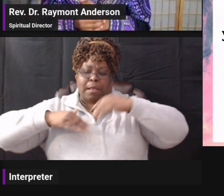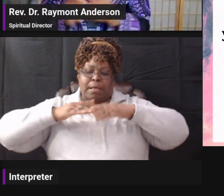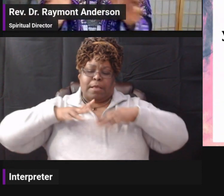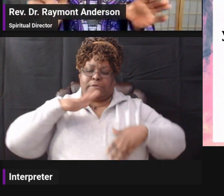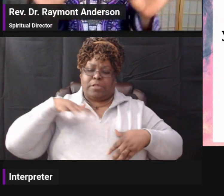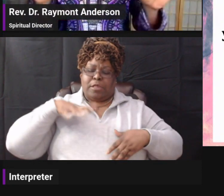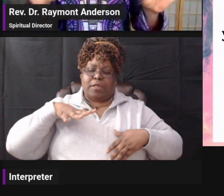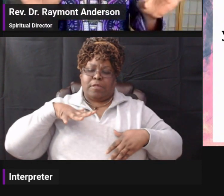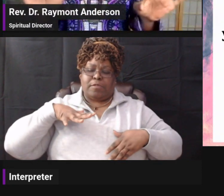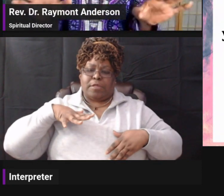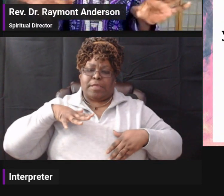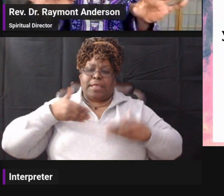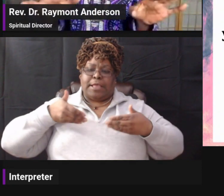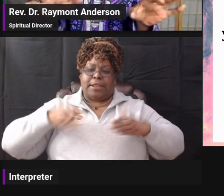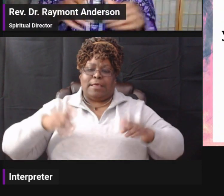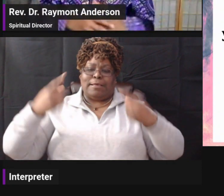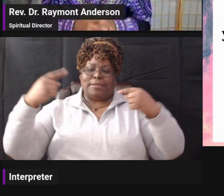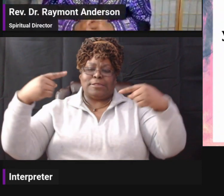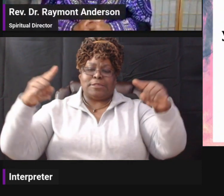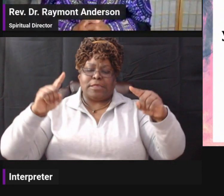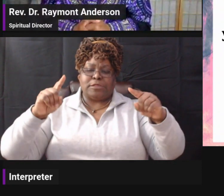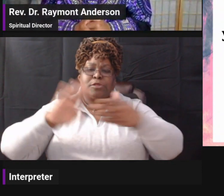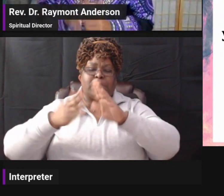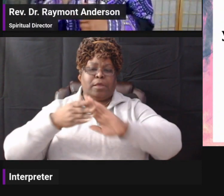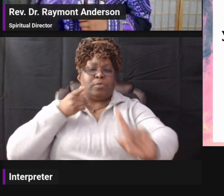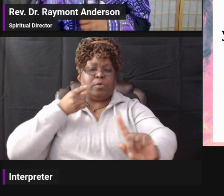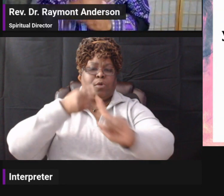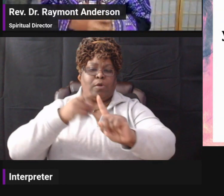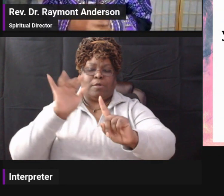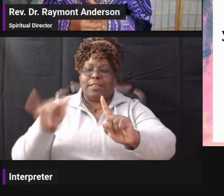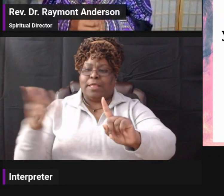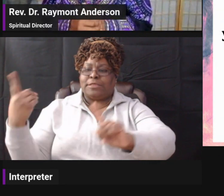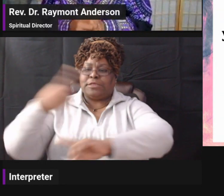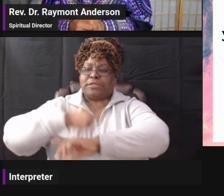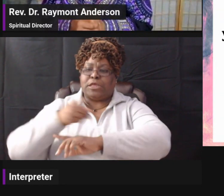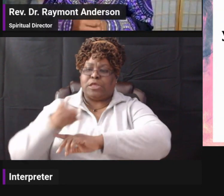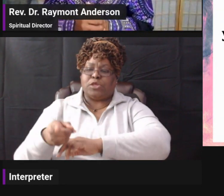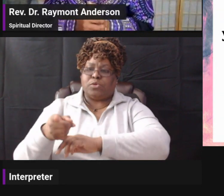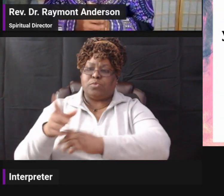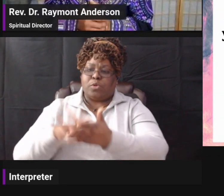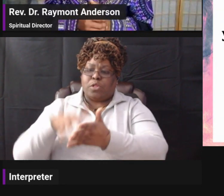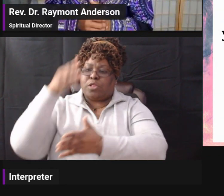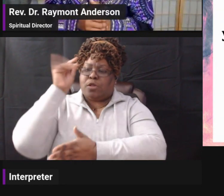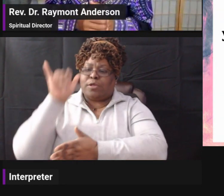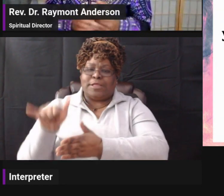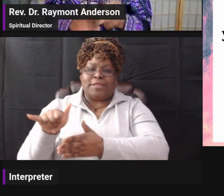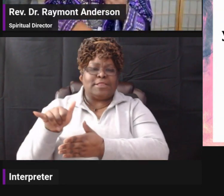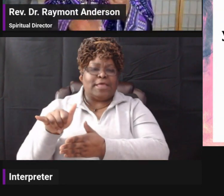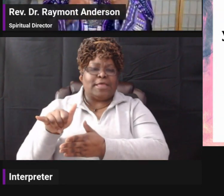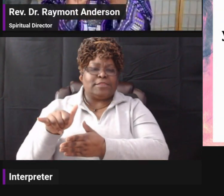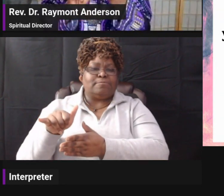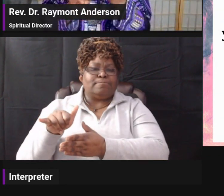comfort zone by making success your goal is the day you discover that